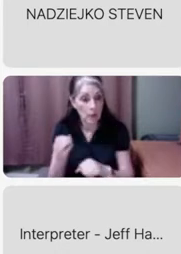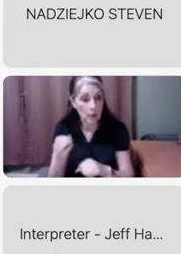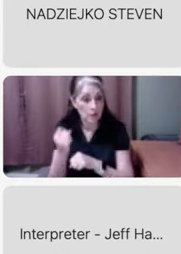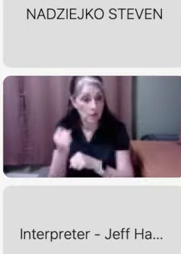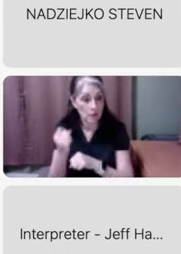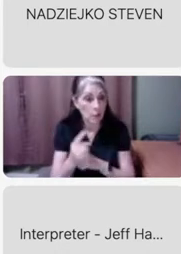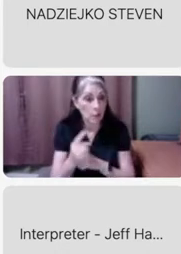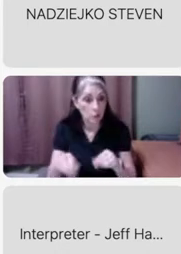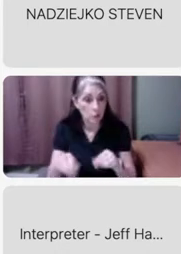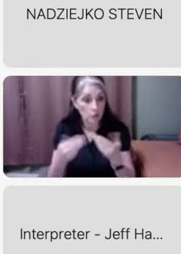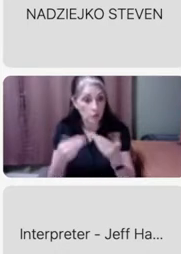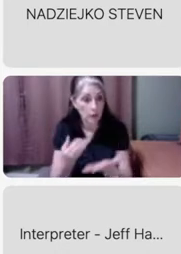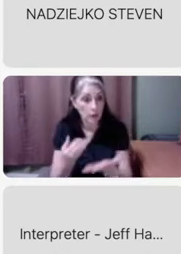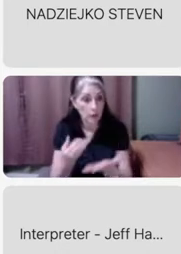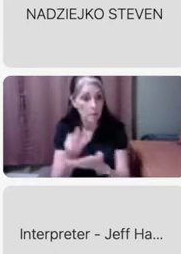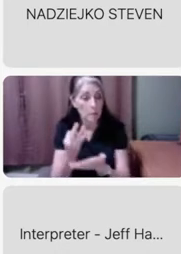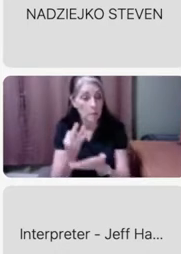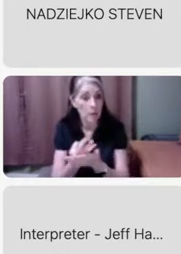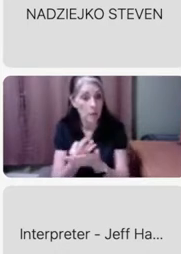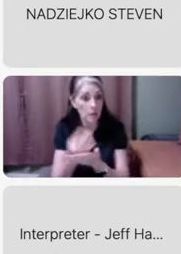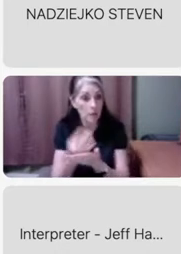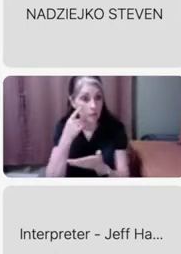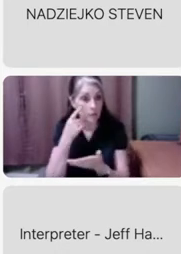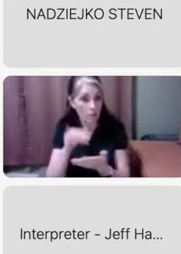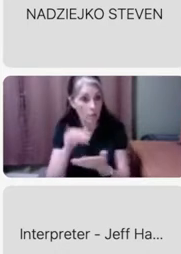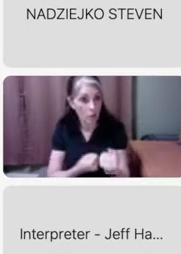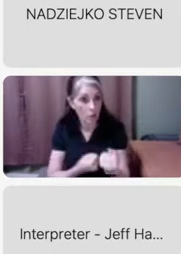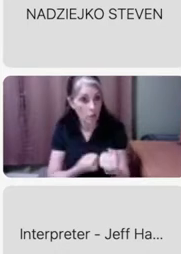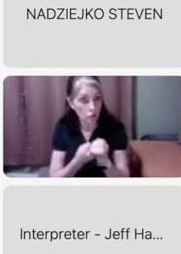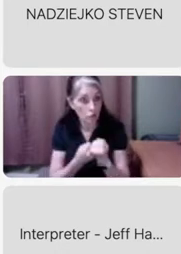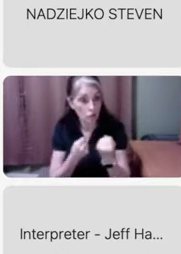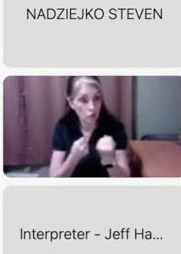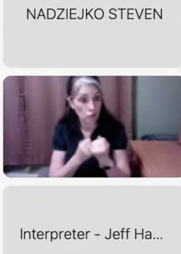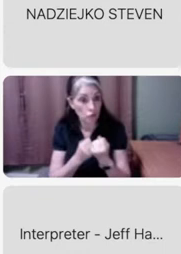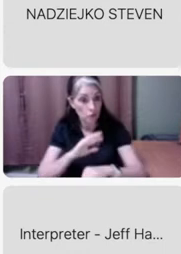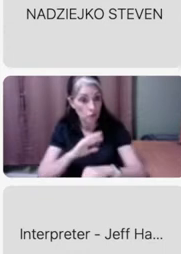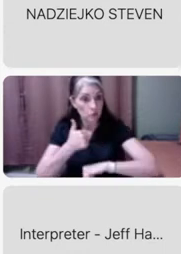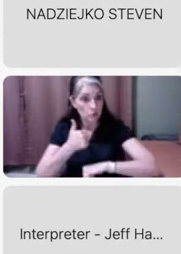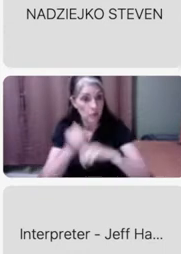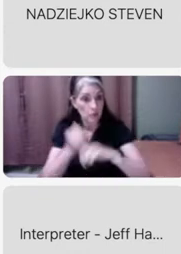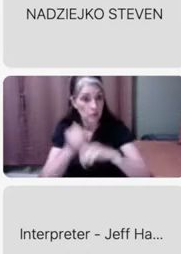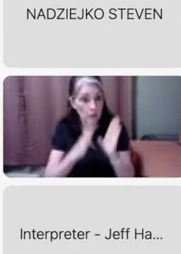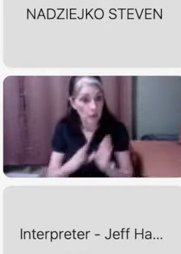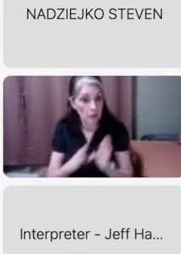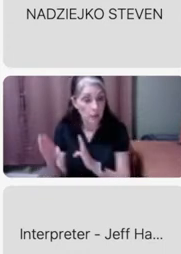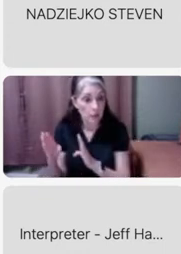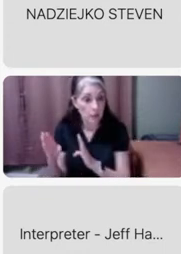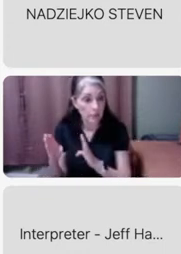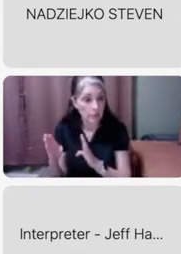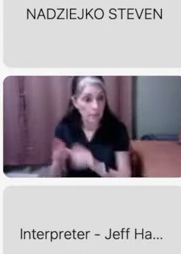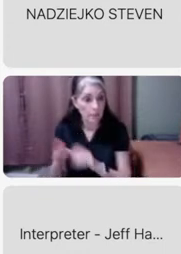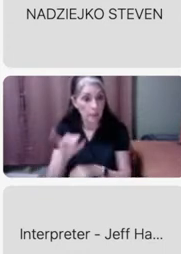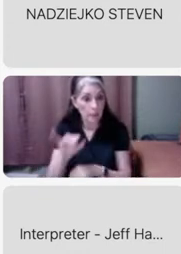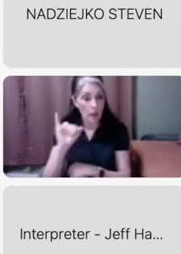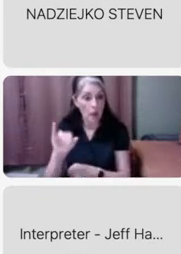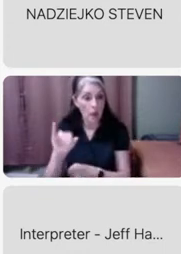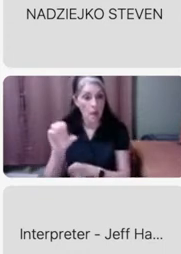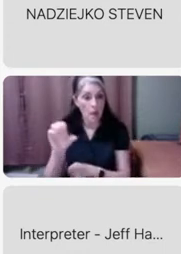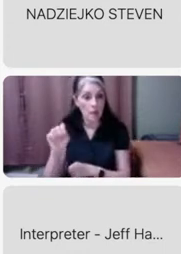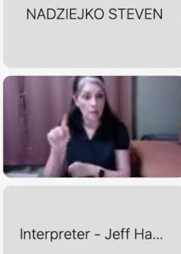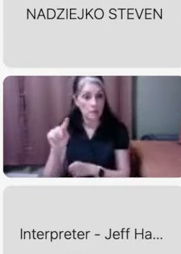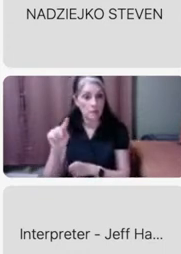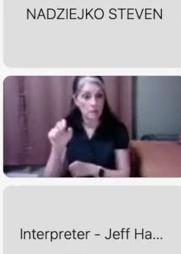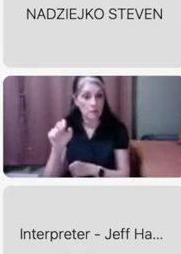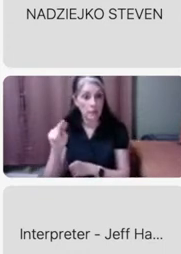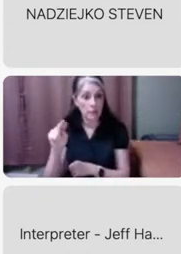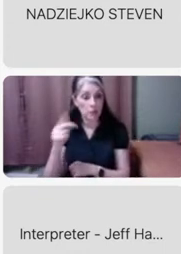to support the implementation of that plan i stationed for our dual immersion program student field trips for